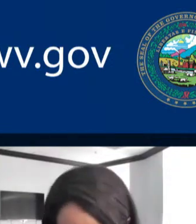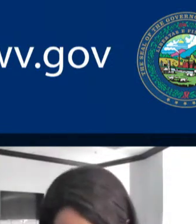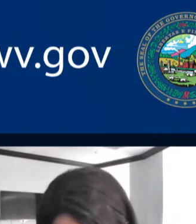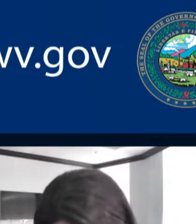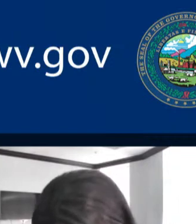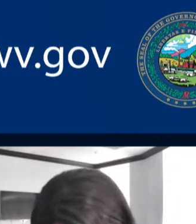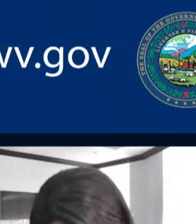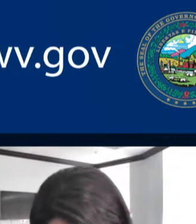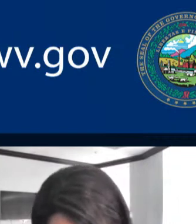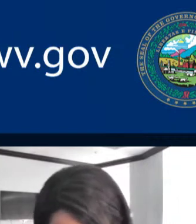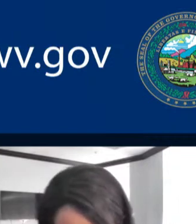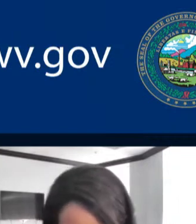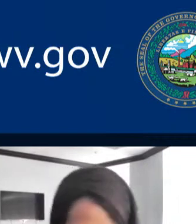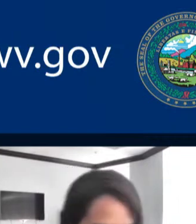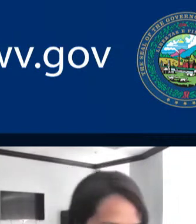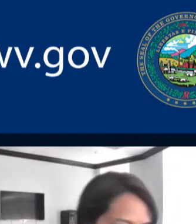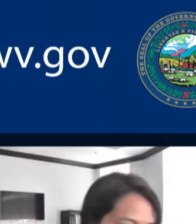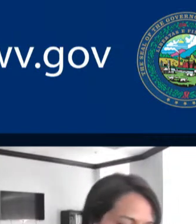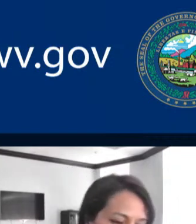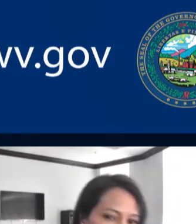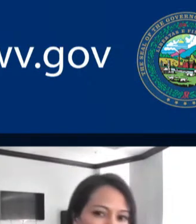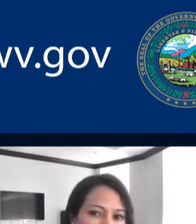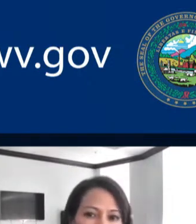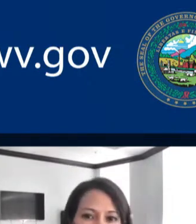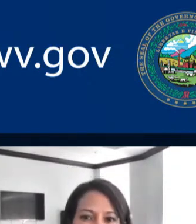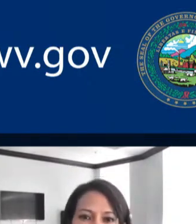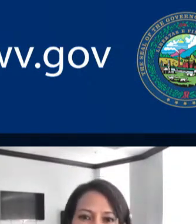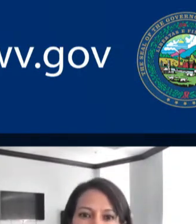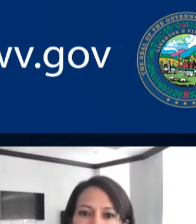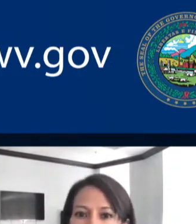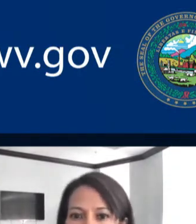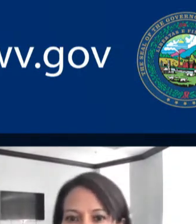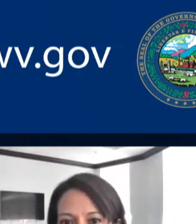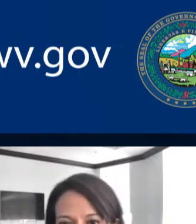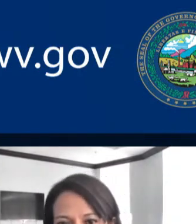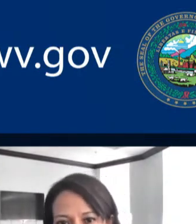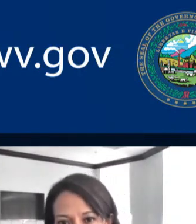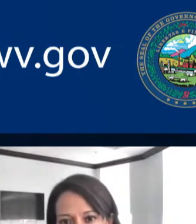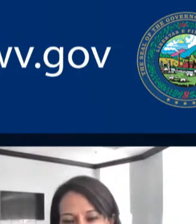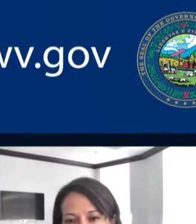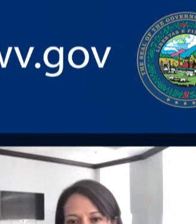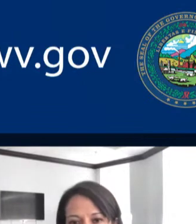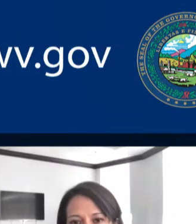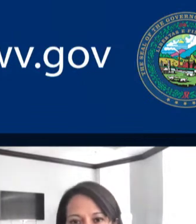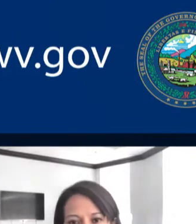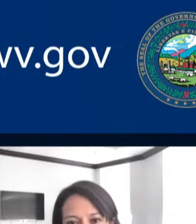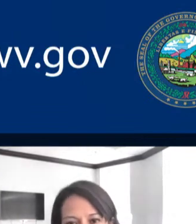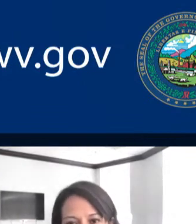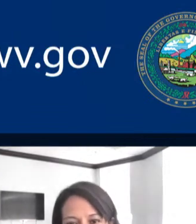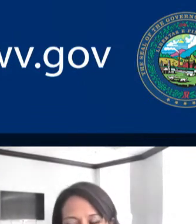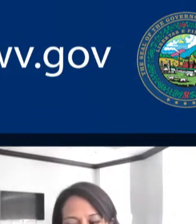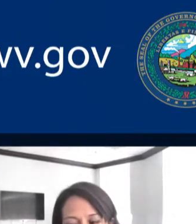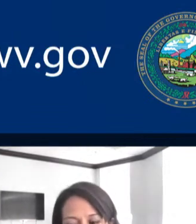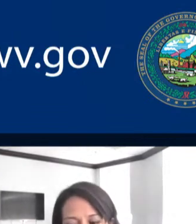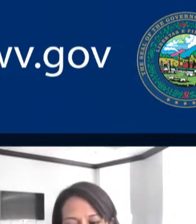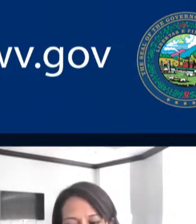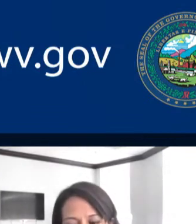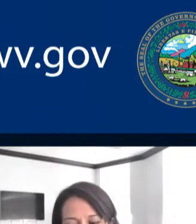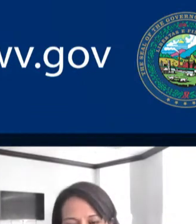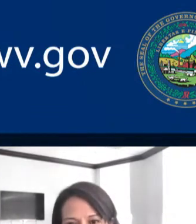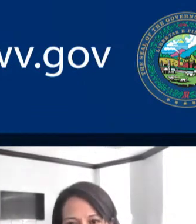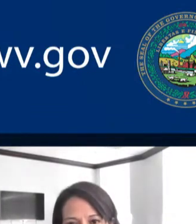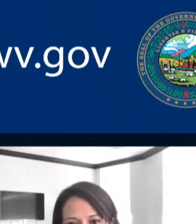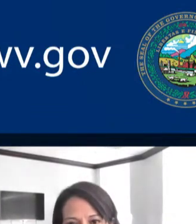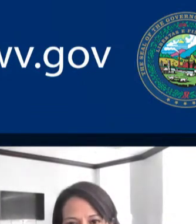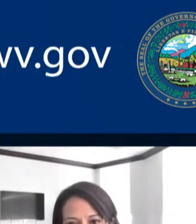more robust spreading of the coronavirus early in the pandemic. So that may skew the numbers. And finally,